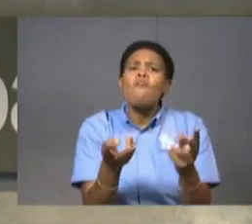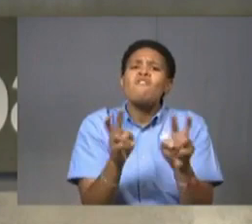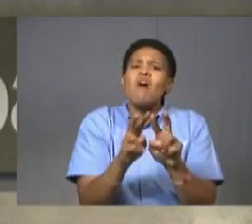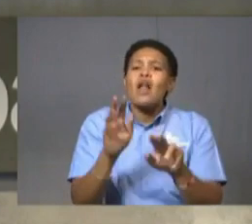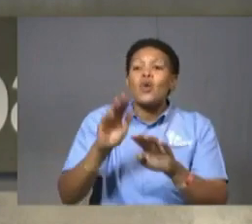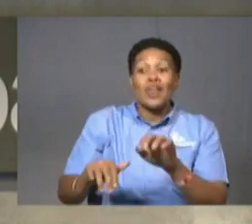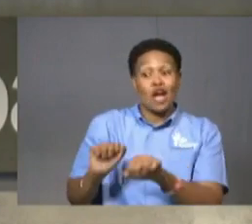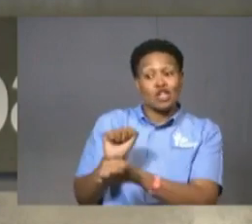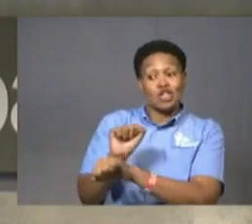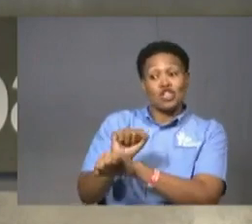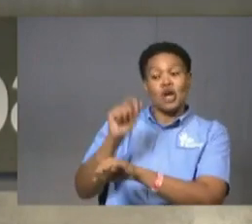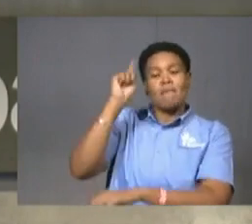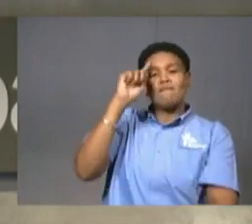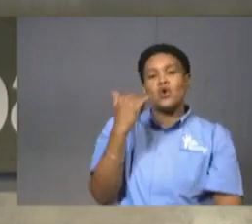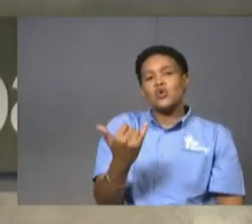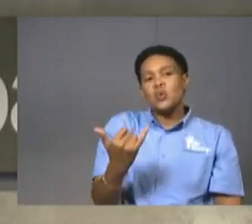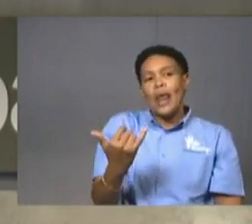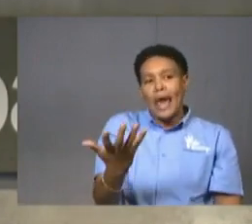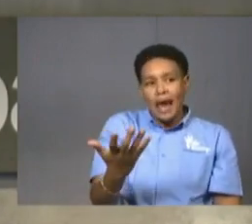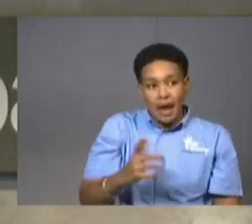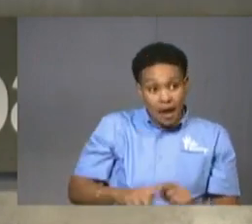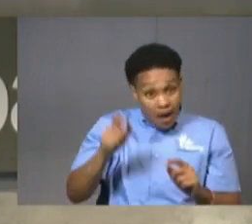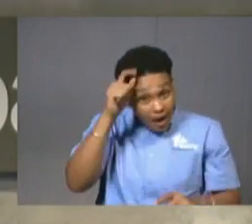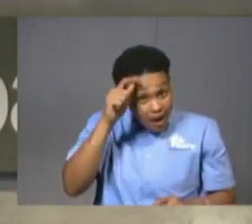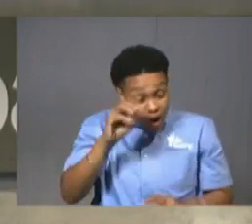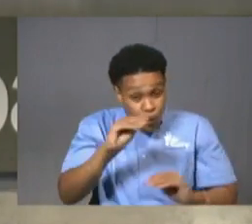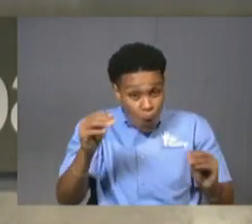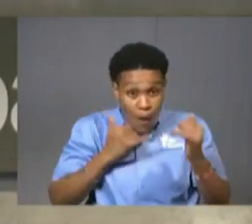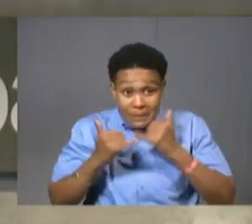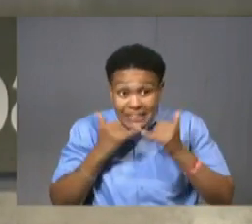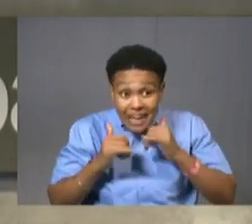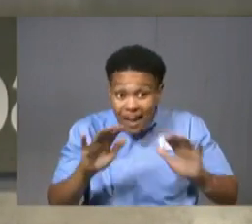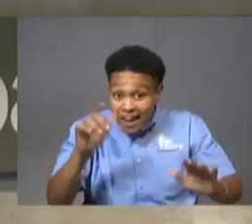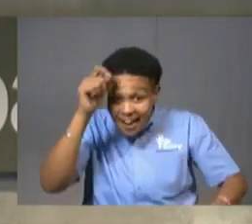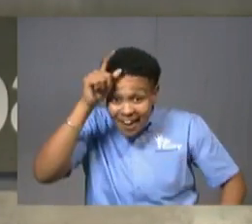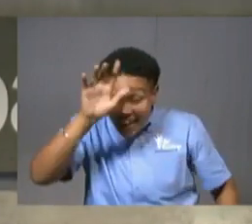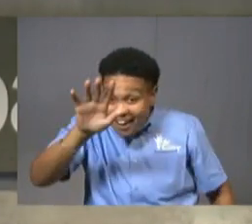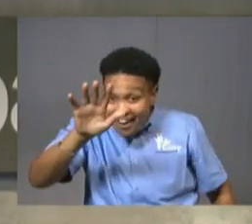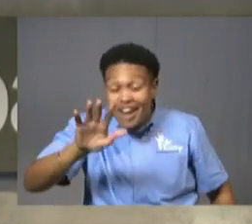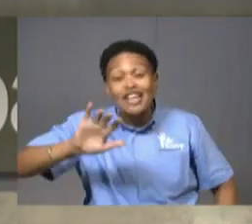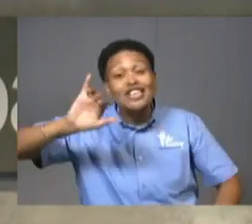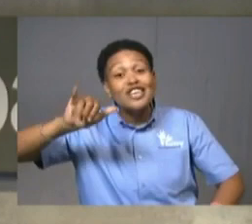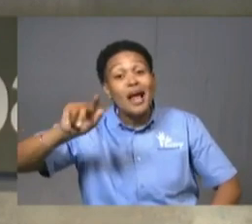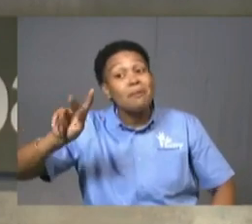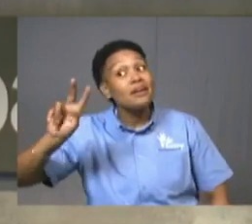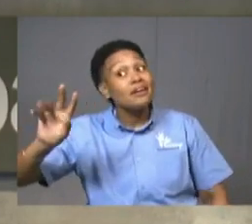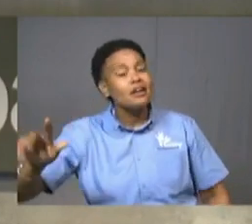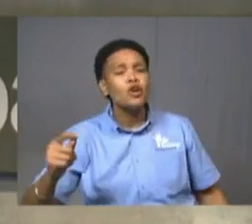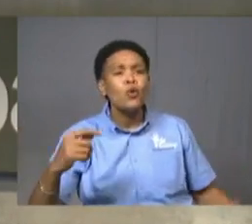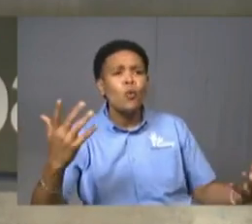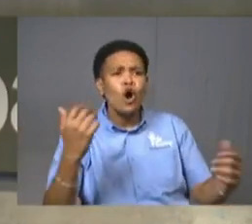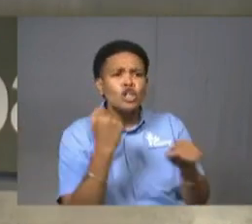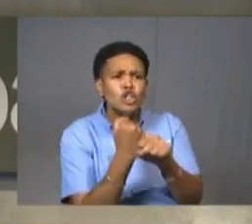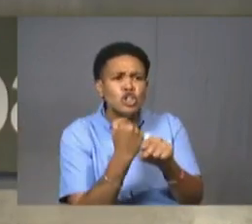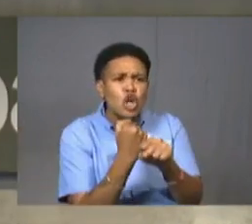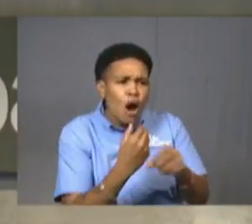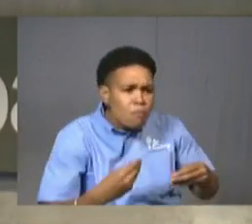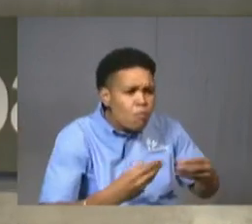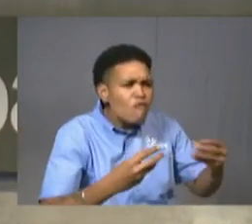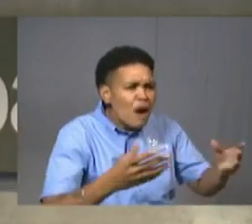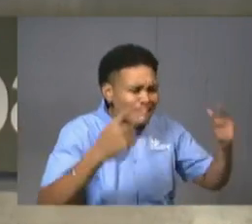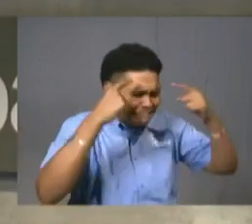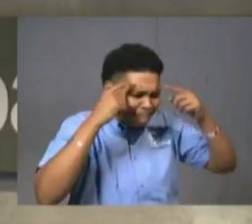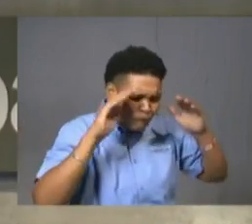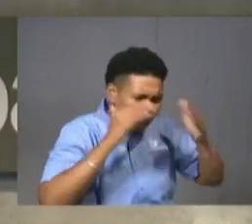the jobs of today. But make no mistake about it, the Jamaica Labour Party has taken job creation seriously, and